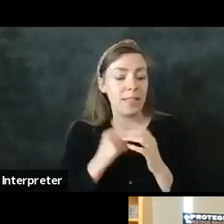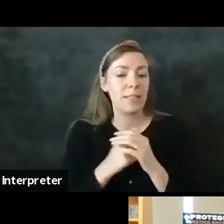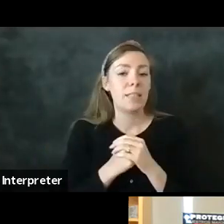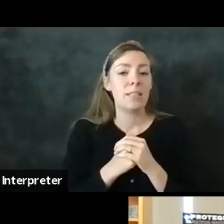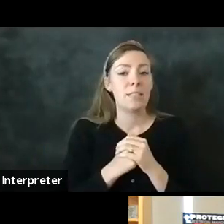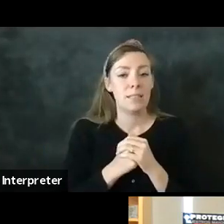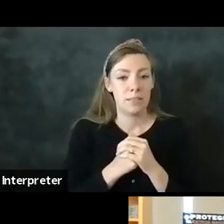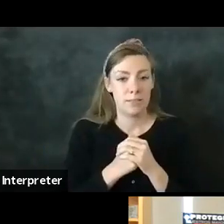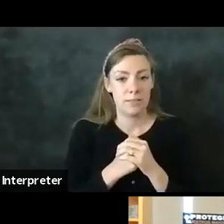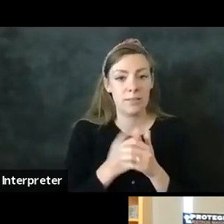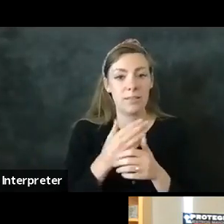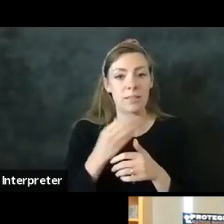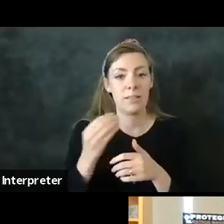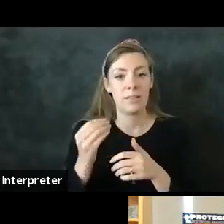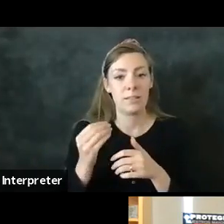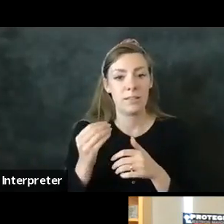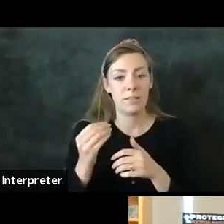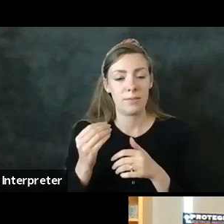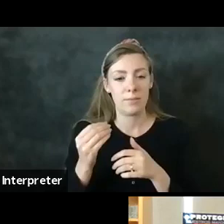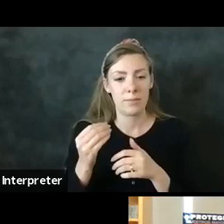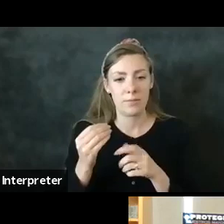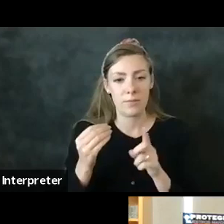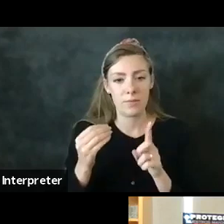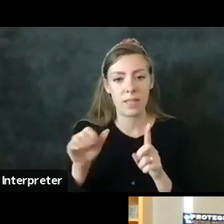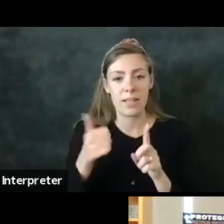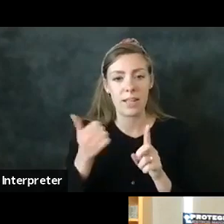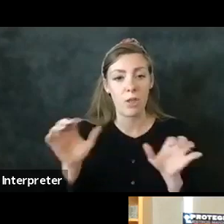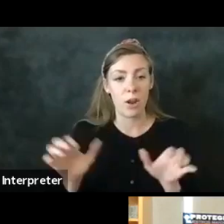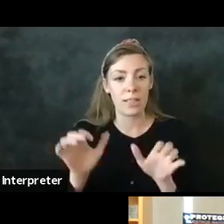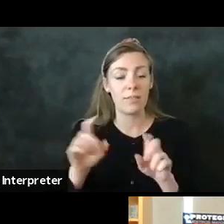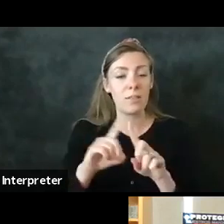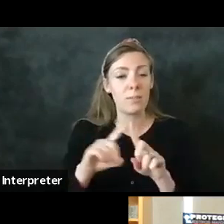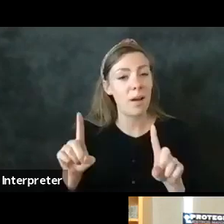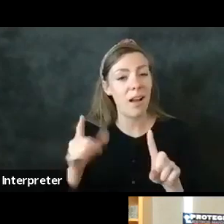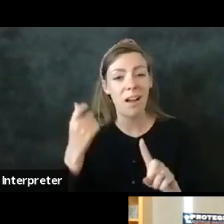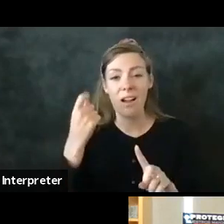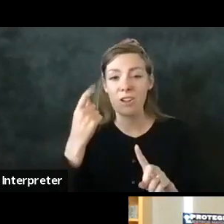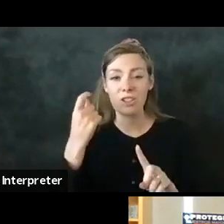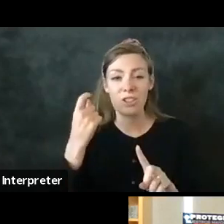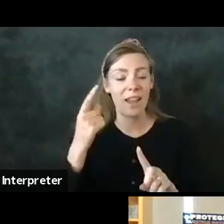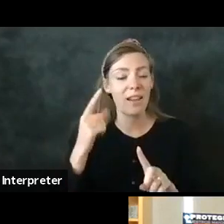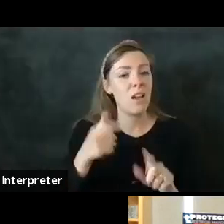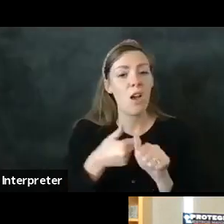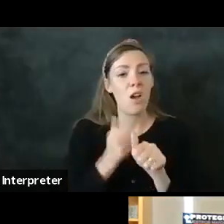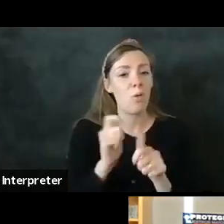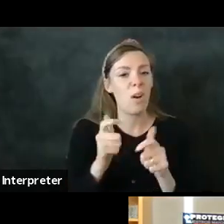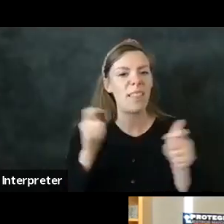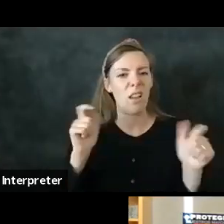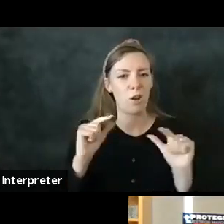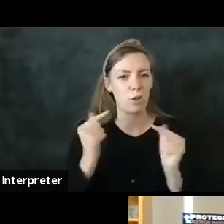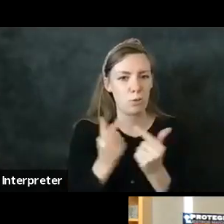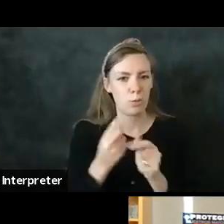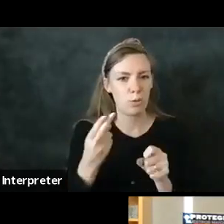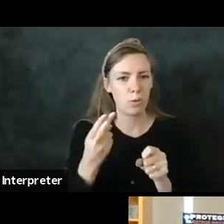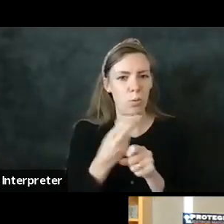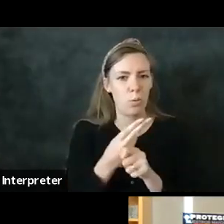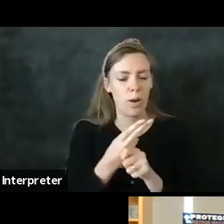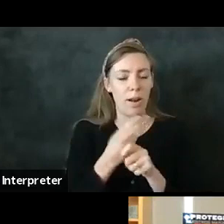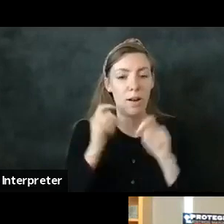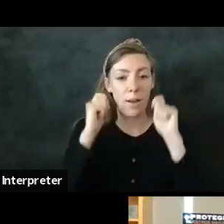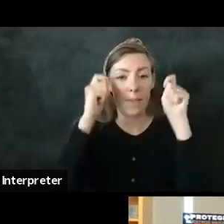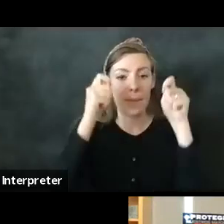Muertos activities this year. But trick-or-treaters should avoid large groups and should wear a mask that covers their mouth and